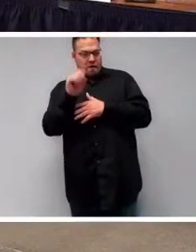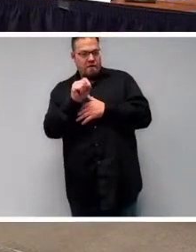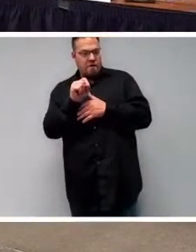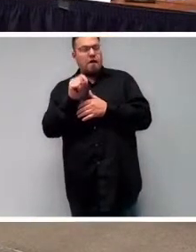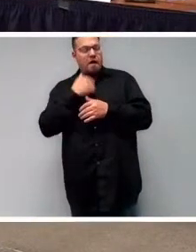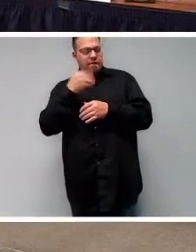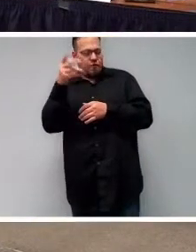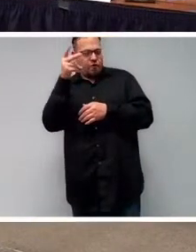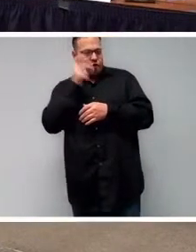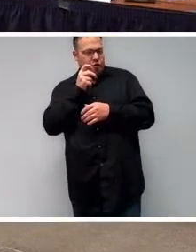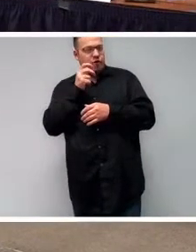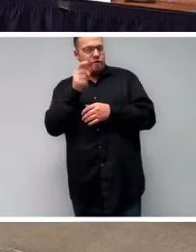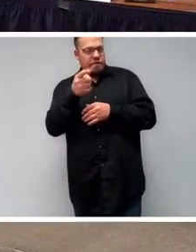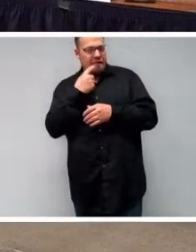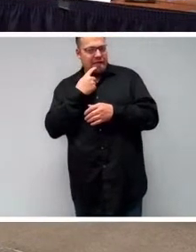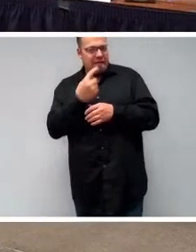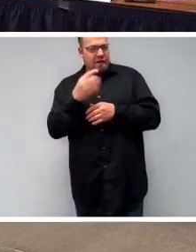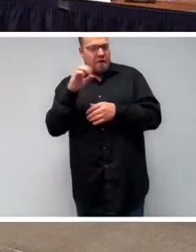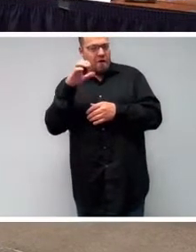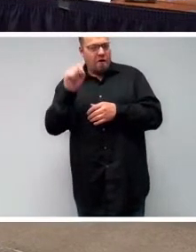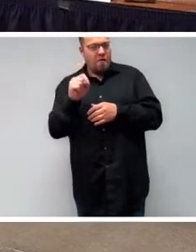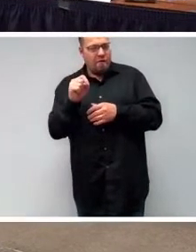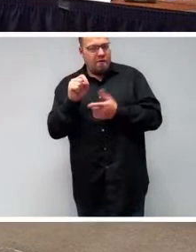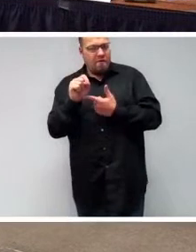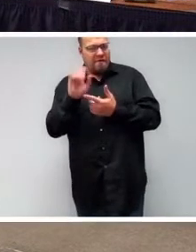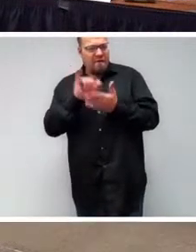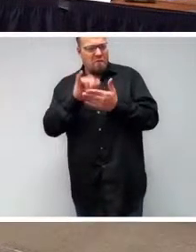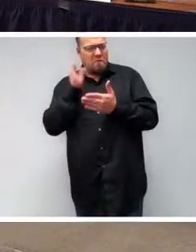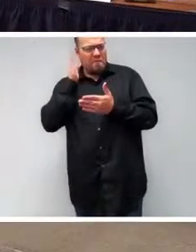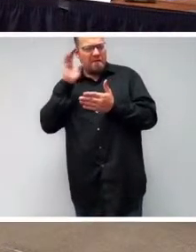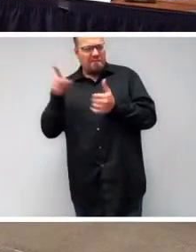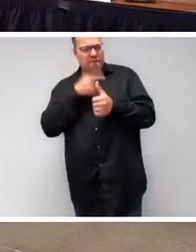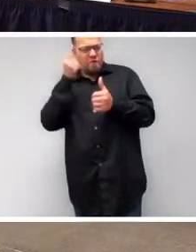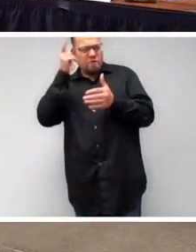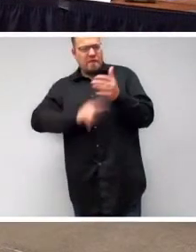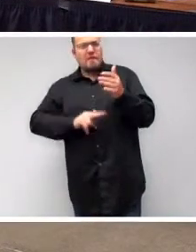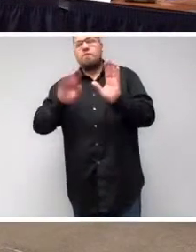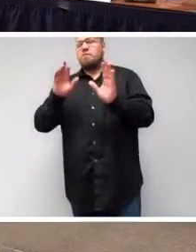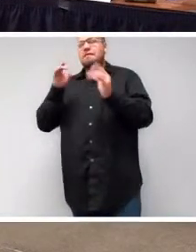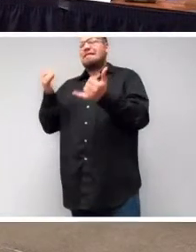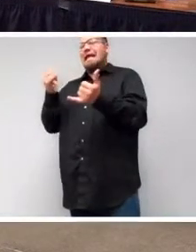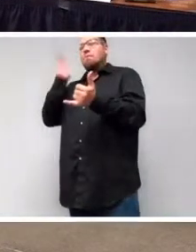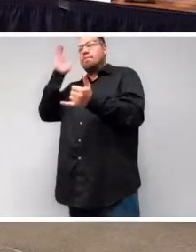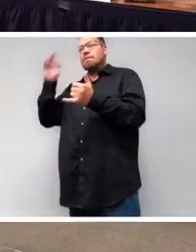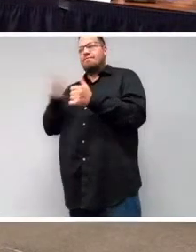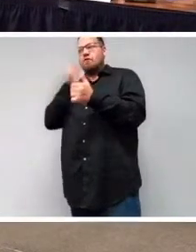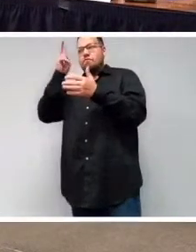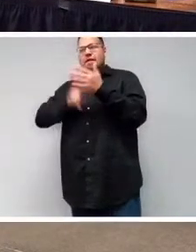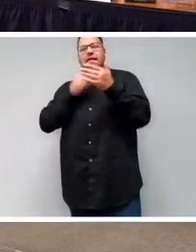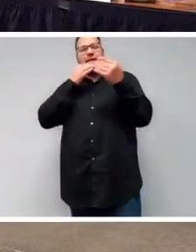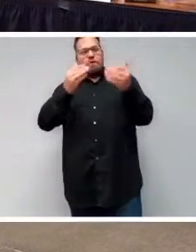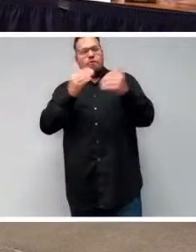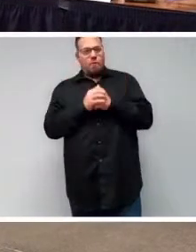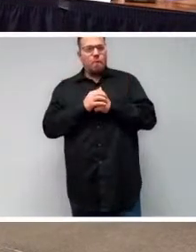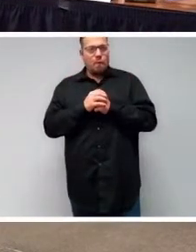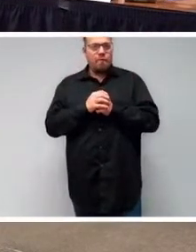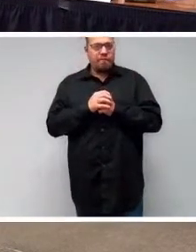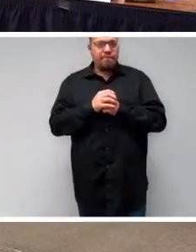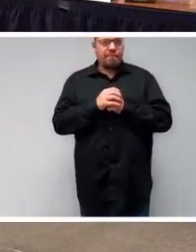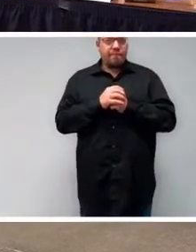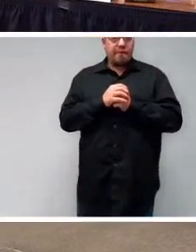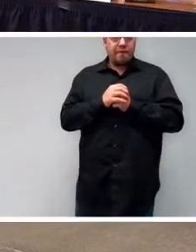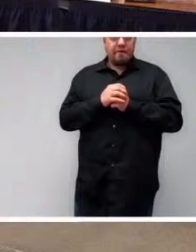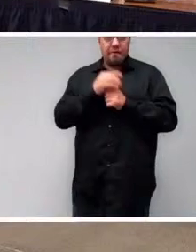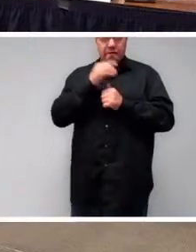I heard you saying October will be the first reading. So today will be the first reading. Yes. Thank you. Today will, yeah. I think I misspoke on that